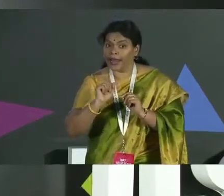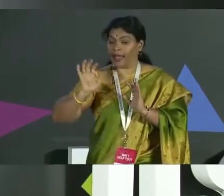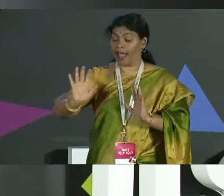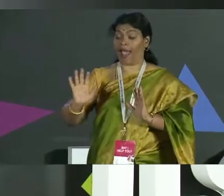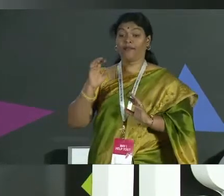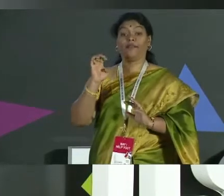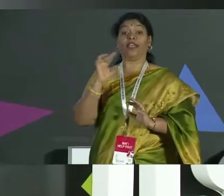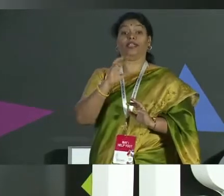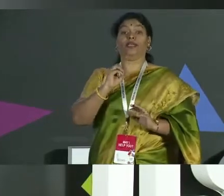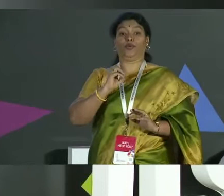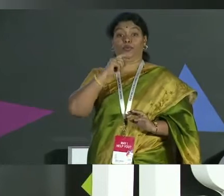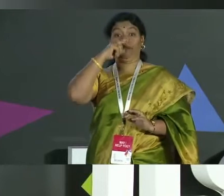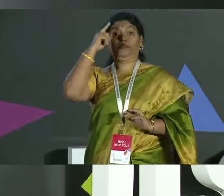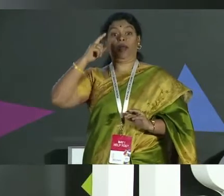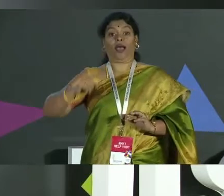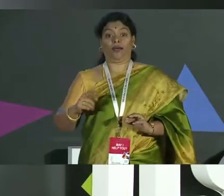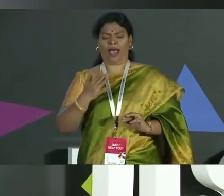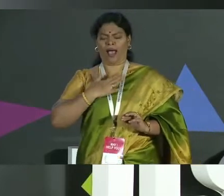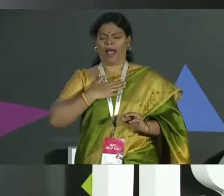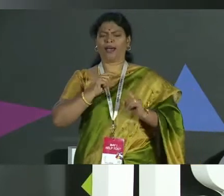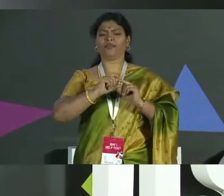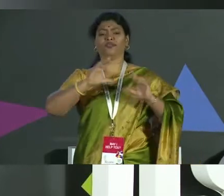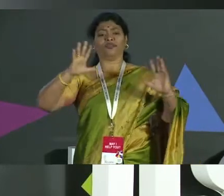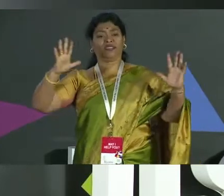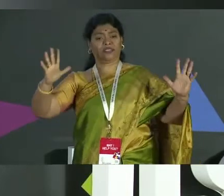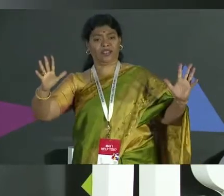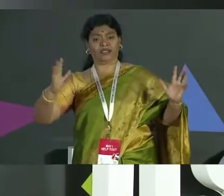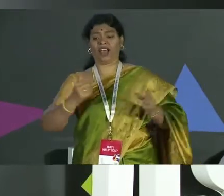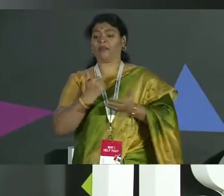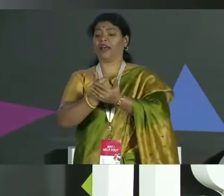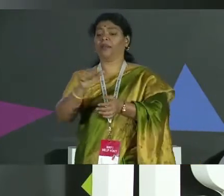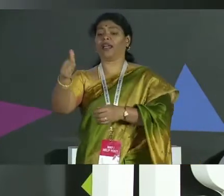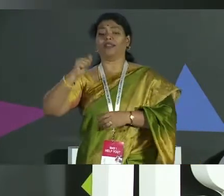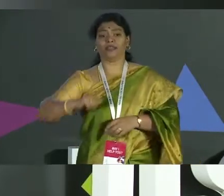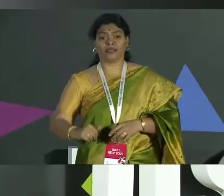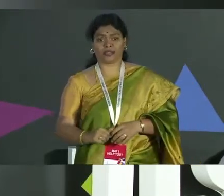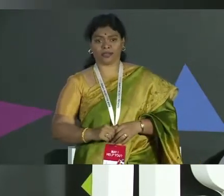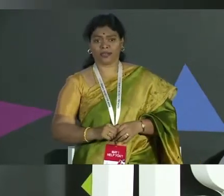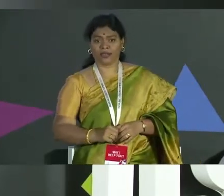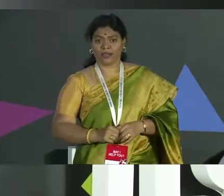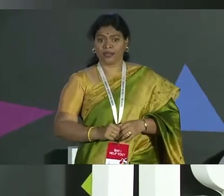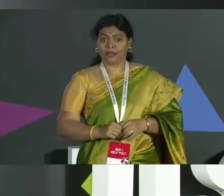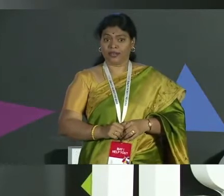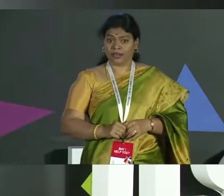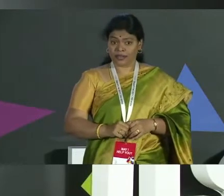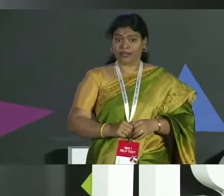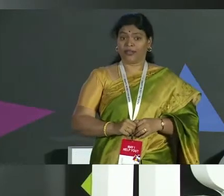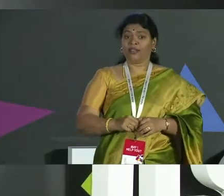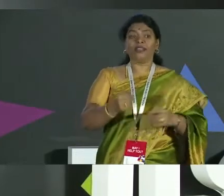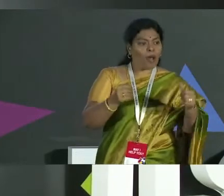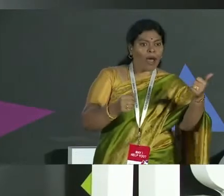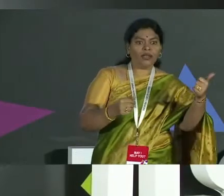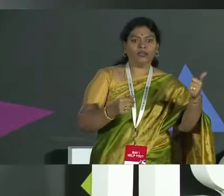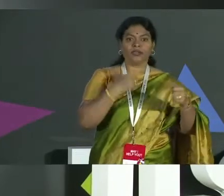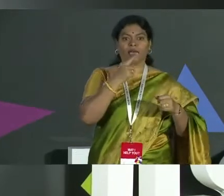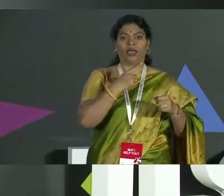themselves. That look at me, I am so great, I am doing good for others. You know, some of the really terrible ones will say,